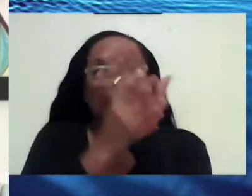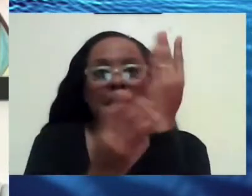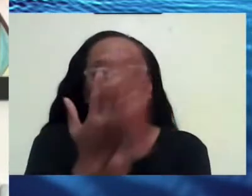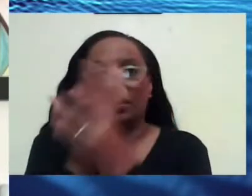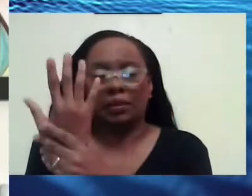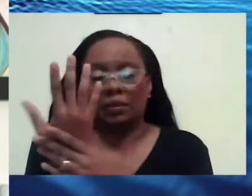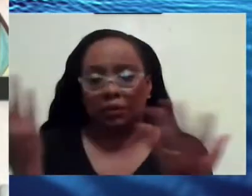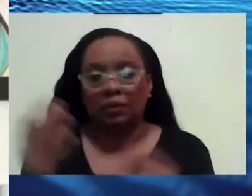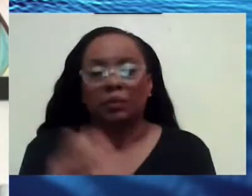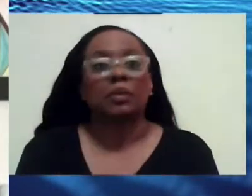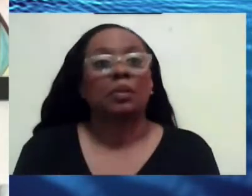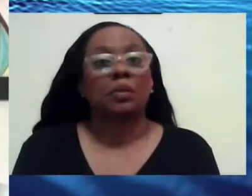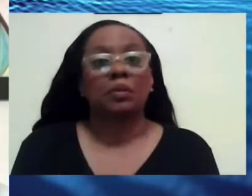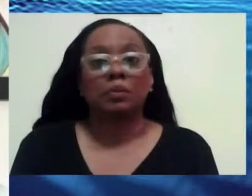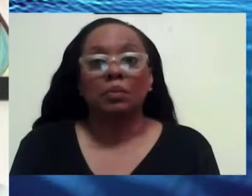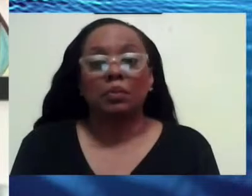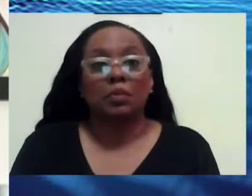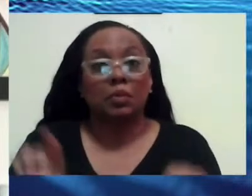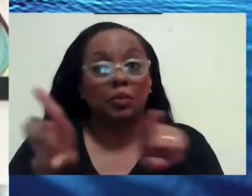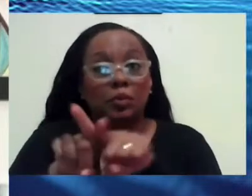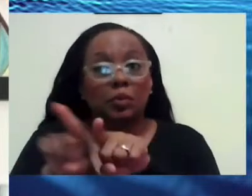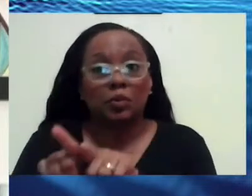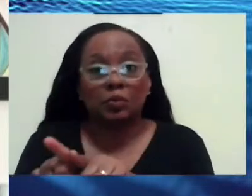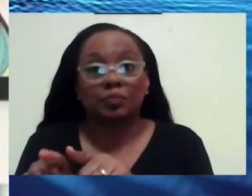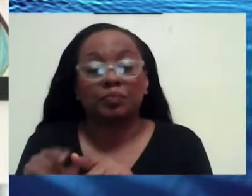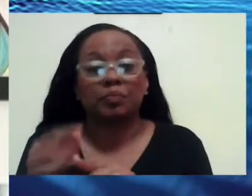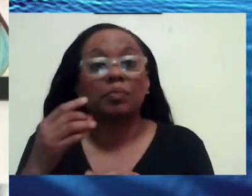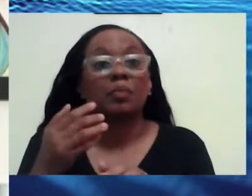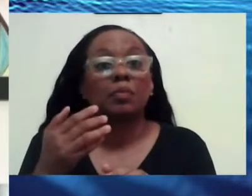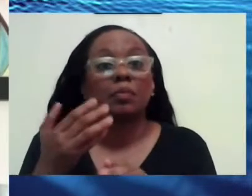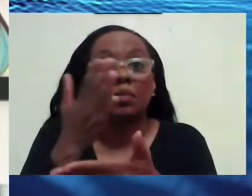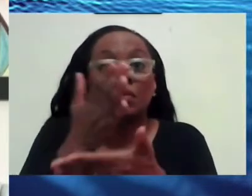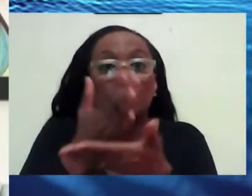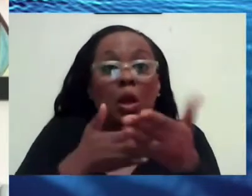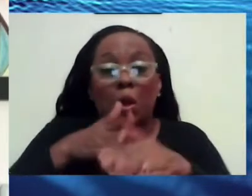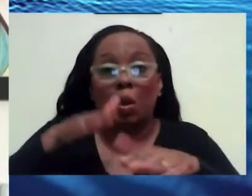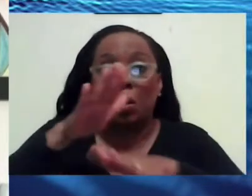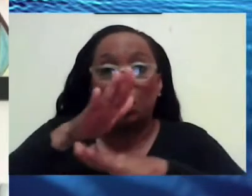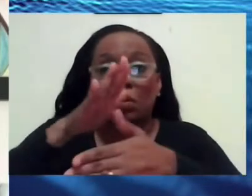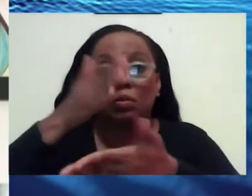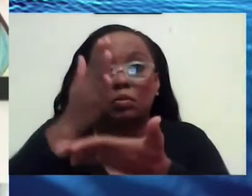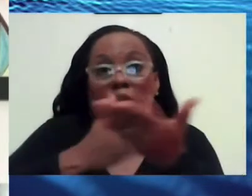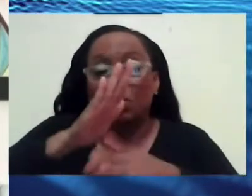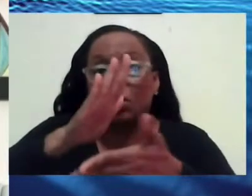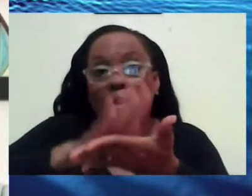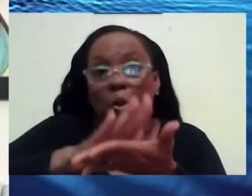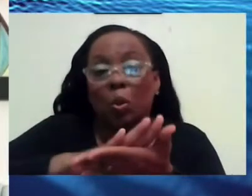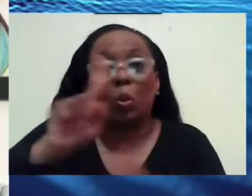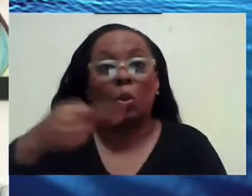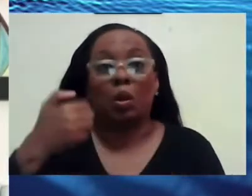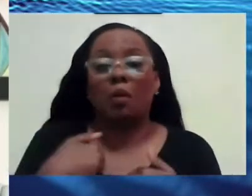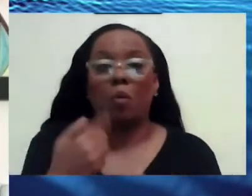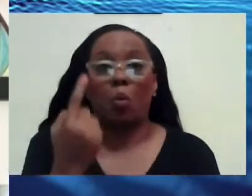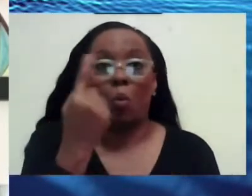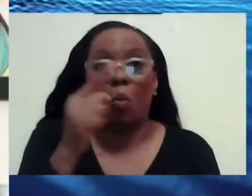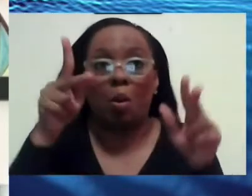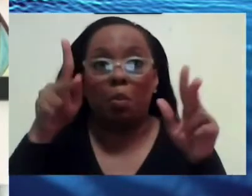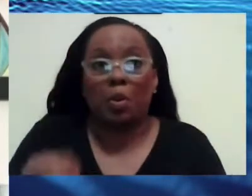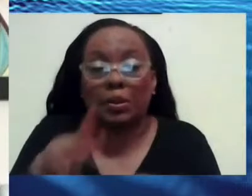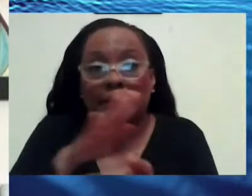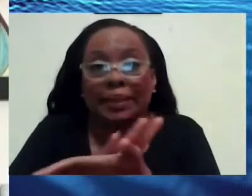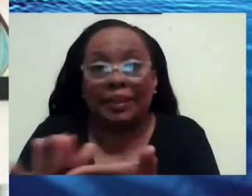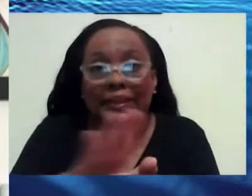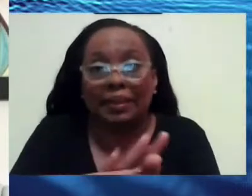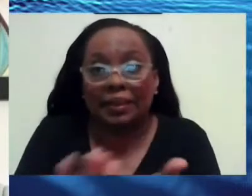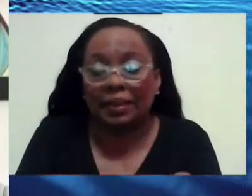also paying particular attention to schools where prior to all of this, may have only had one janitor and perhaps in some cases no